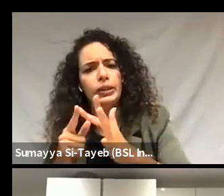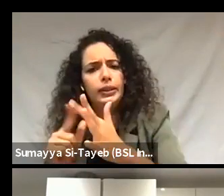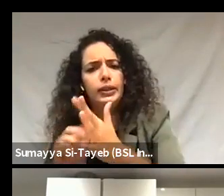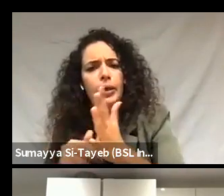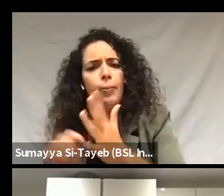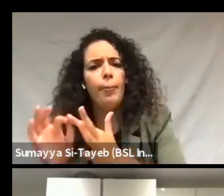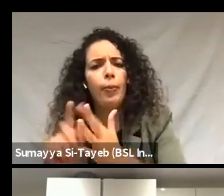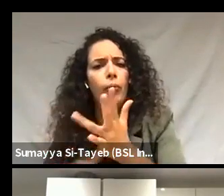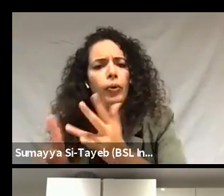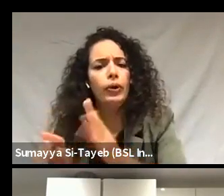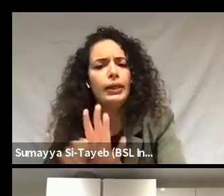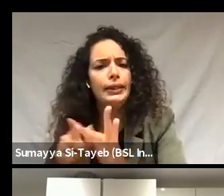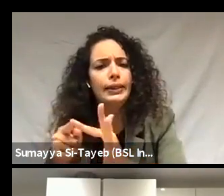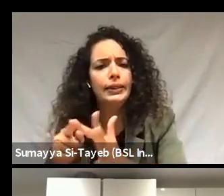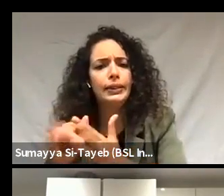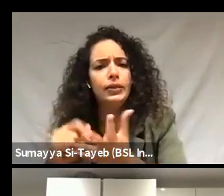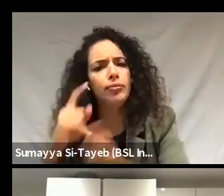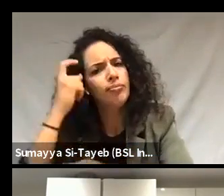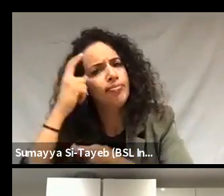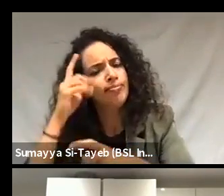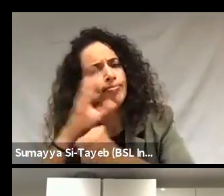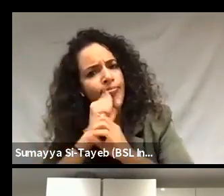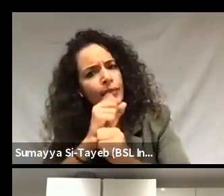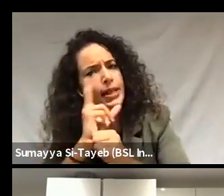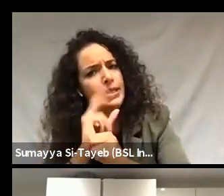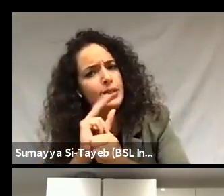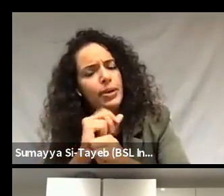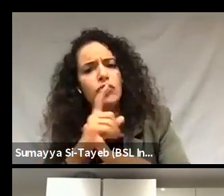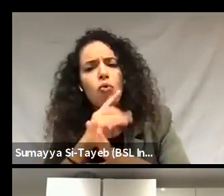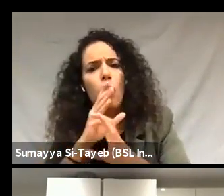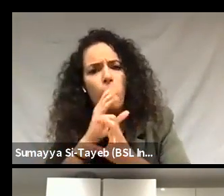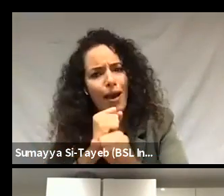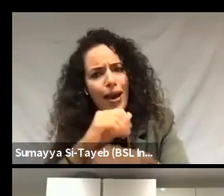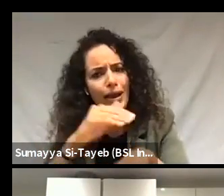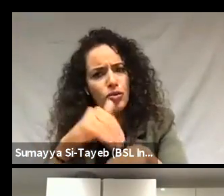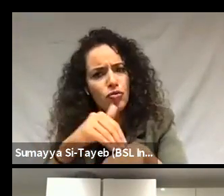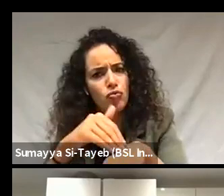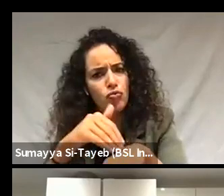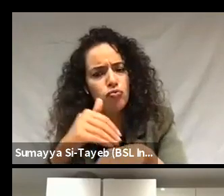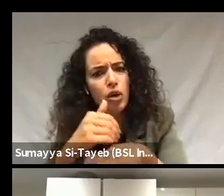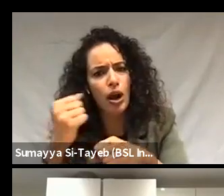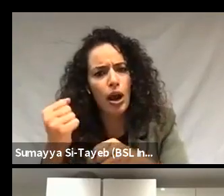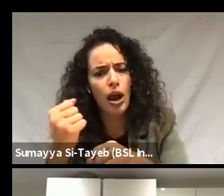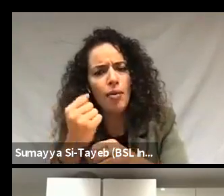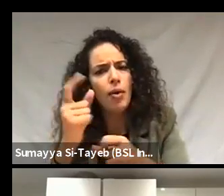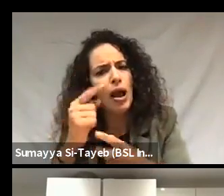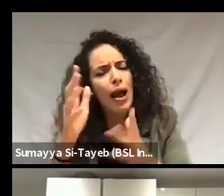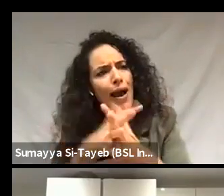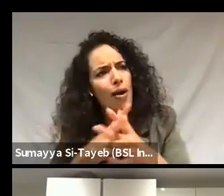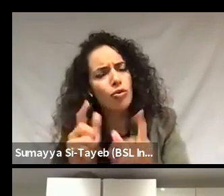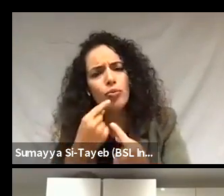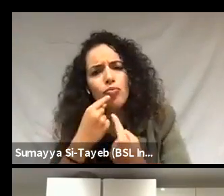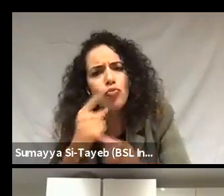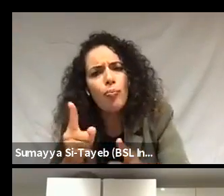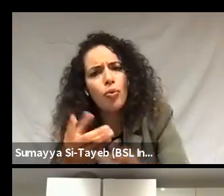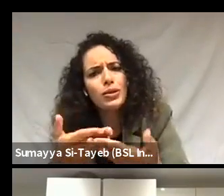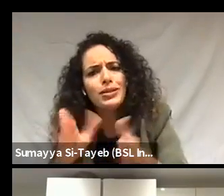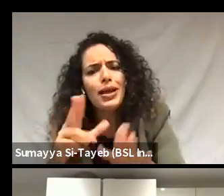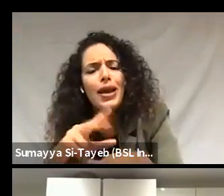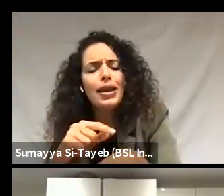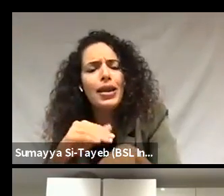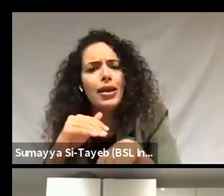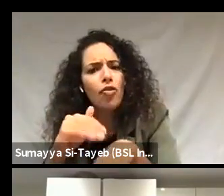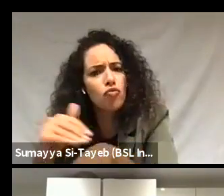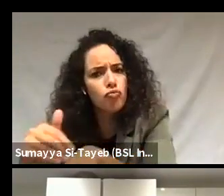considers whether hate speech or hate crime is part of any reporting of any crime. And so I've shared the report with them because I think the audience is